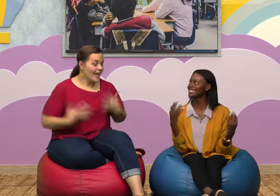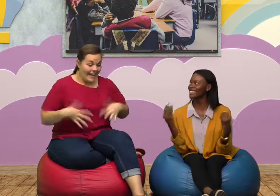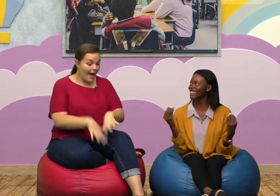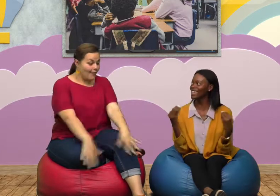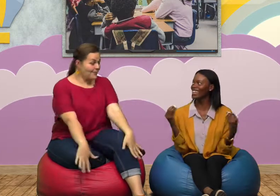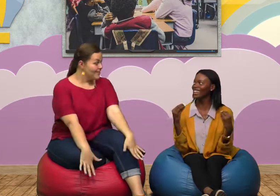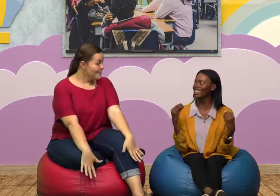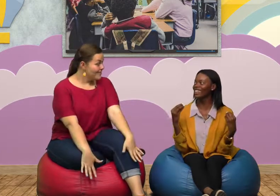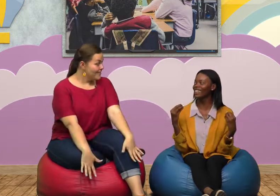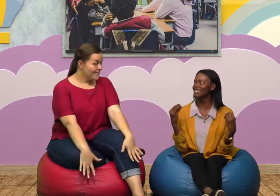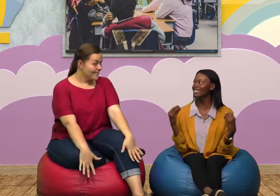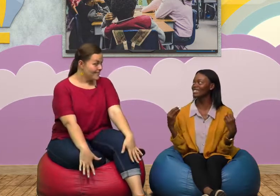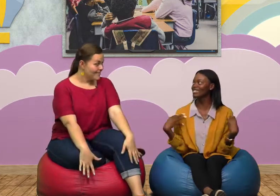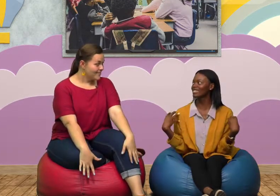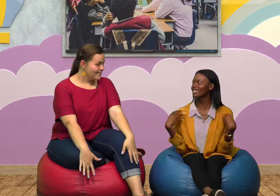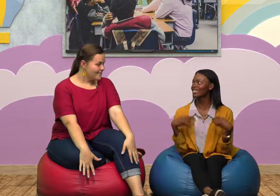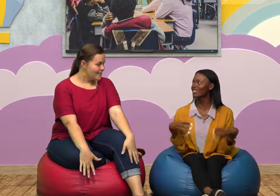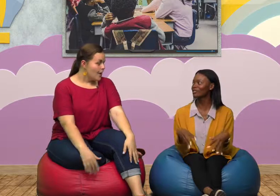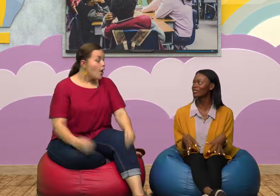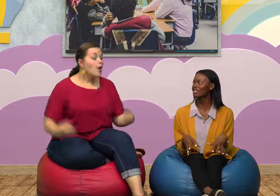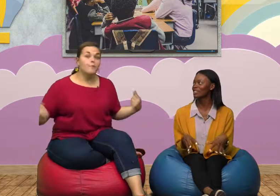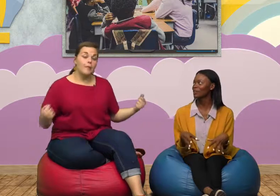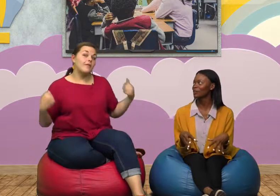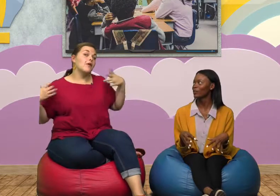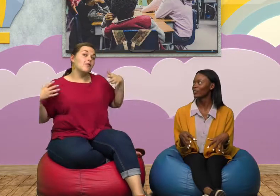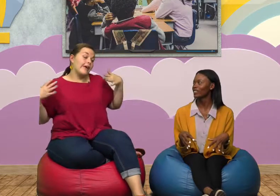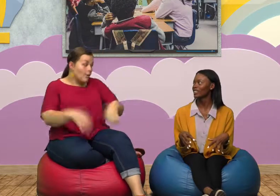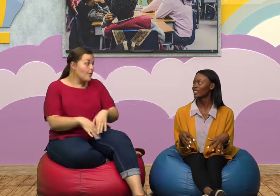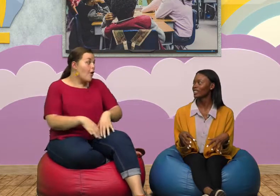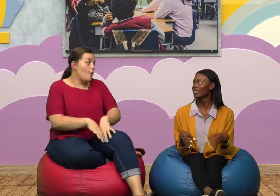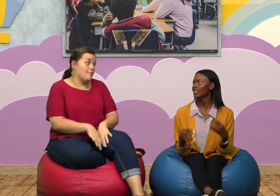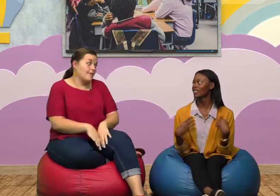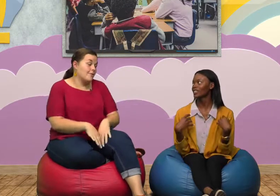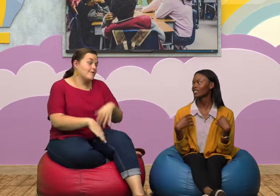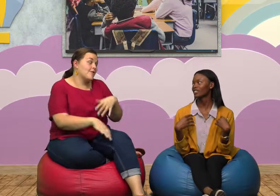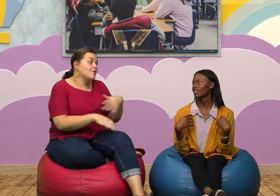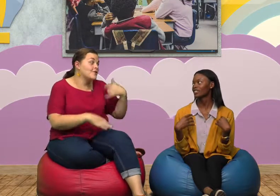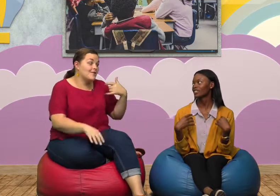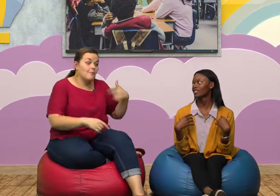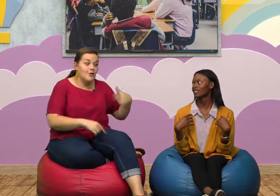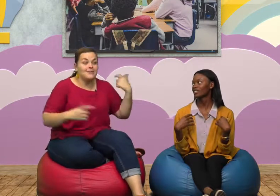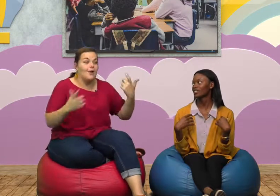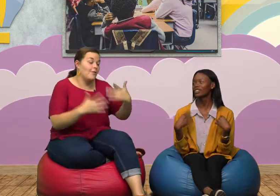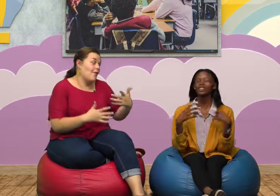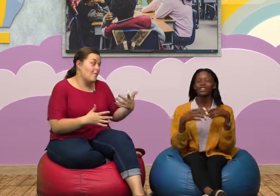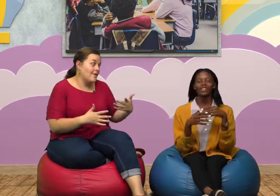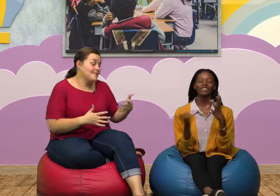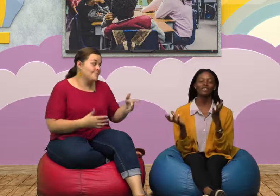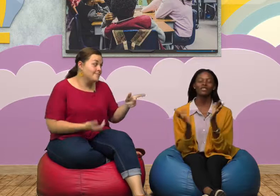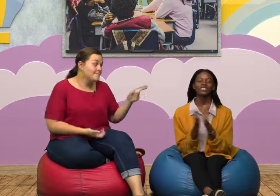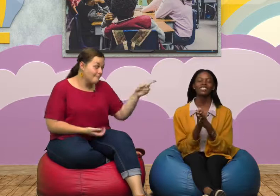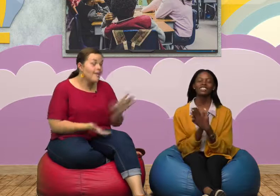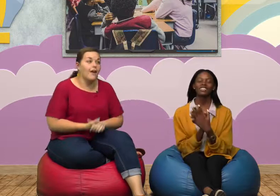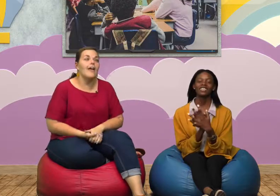A gown. I already said a coat. But the gown when they operate, because they don't use the same coat and gown when Okay, they're operating. a